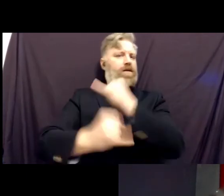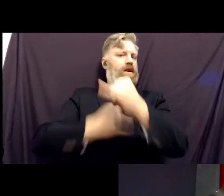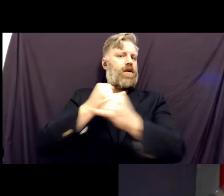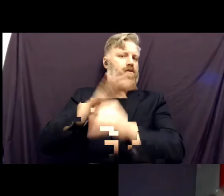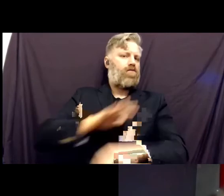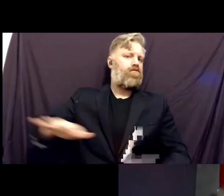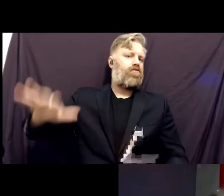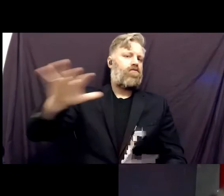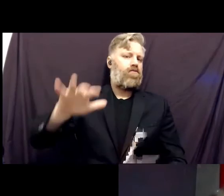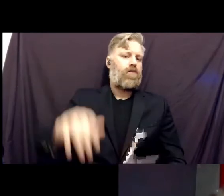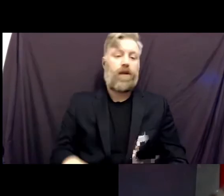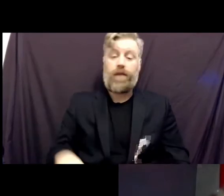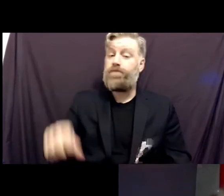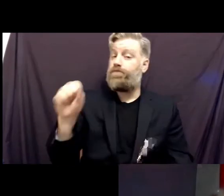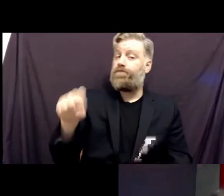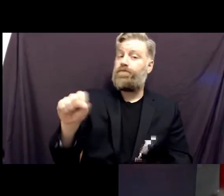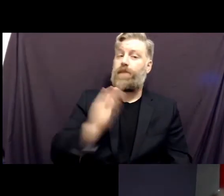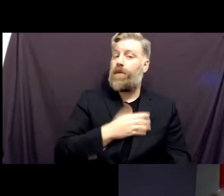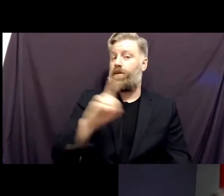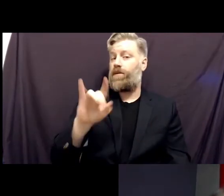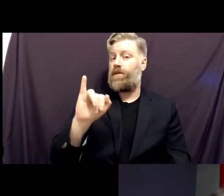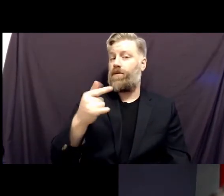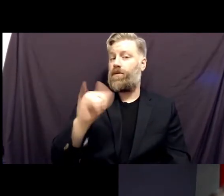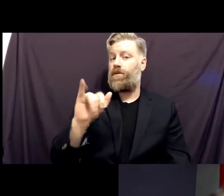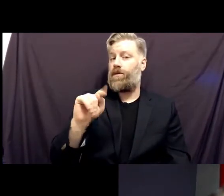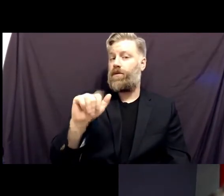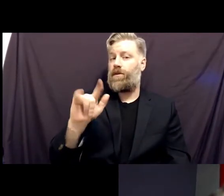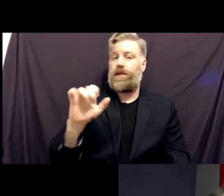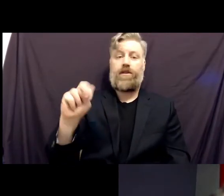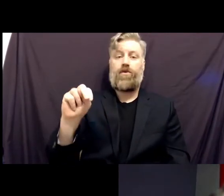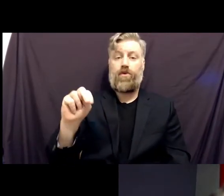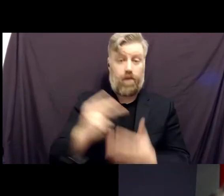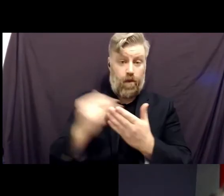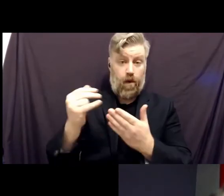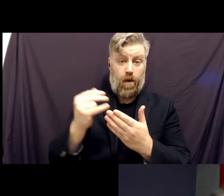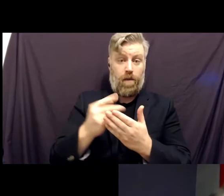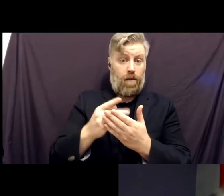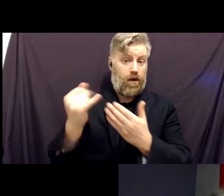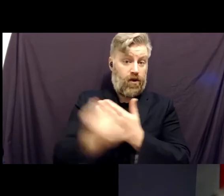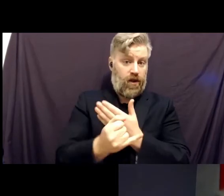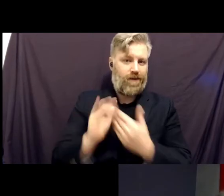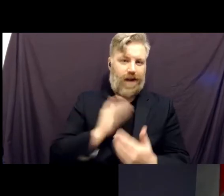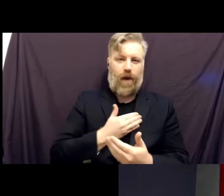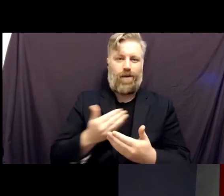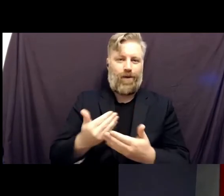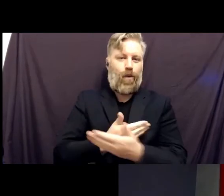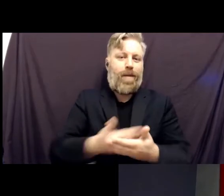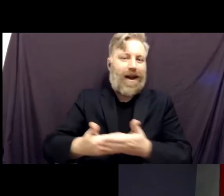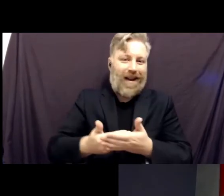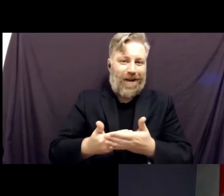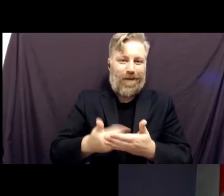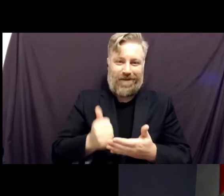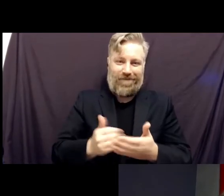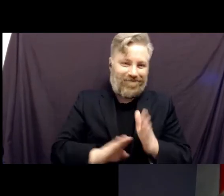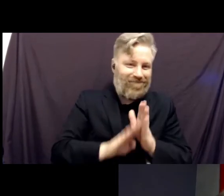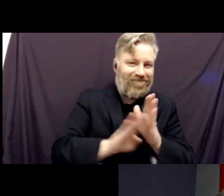lovely. Our digitalization project is our new baby. We have started to build the IT platform